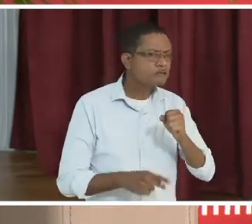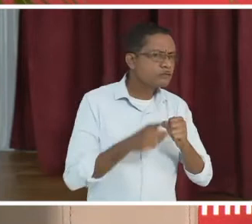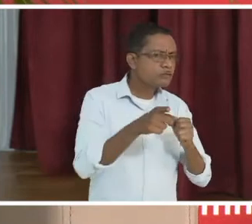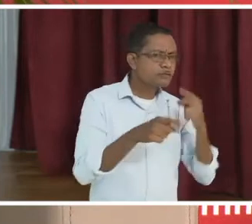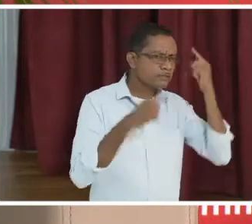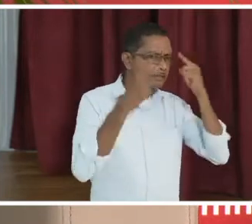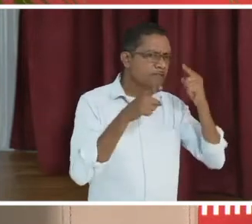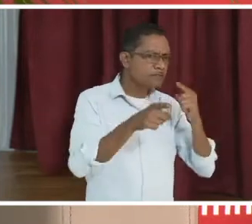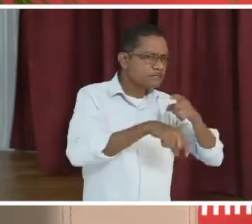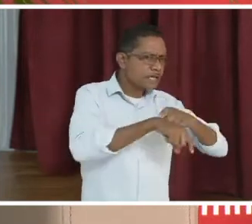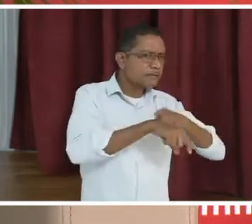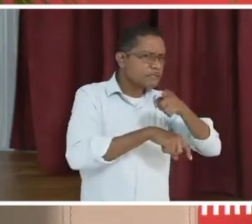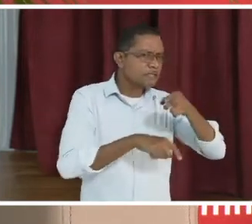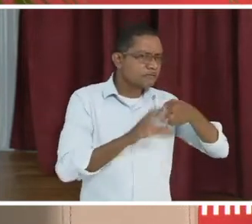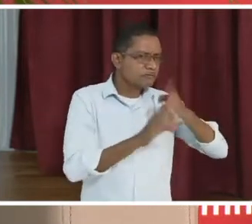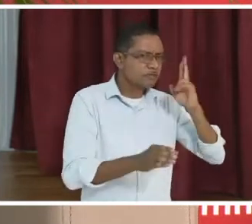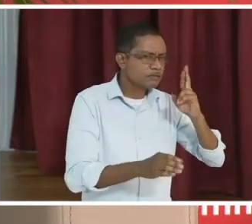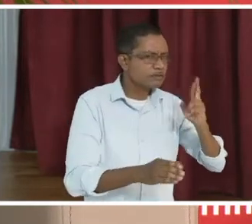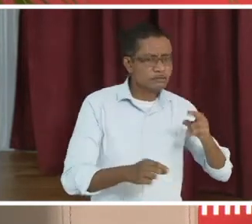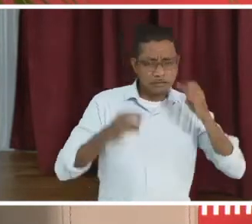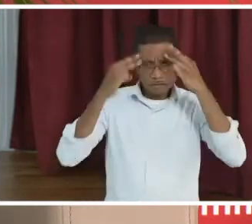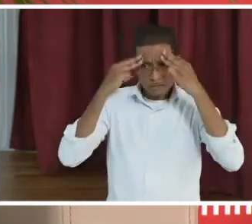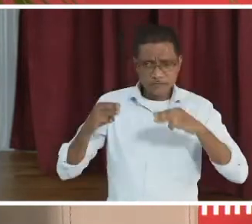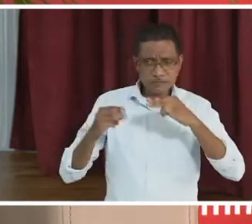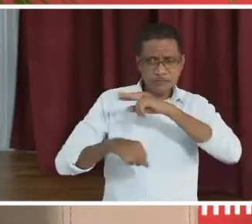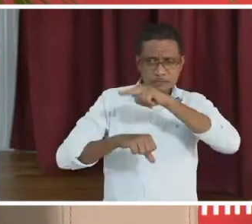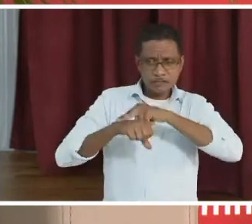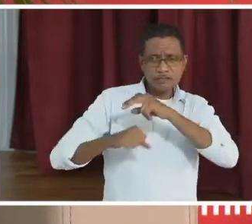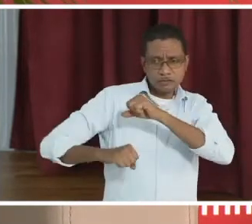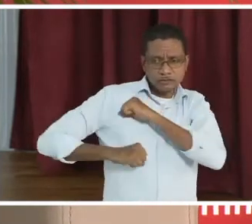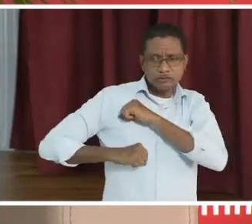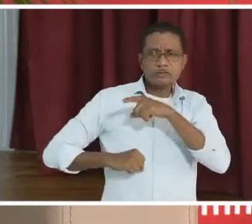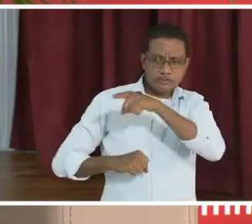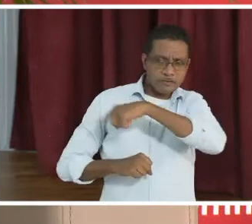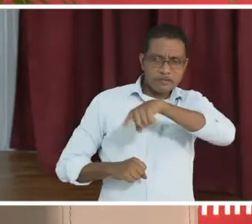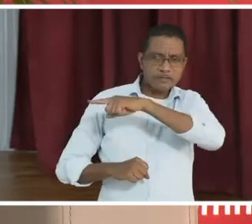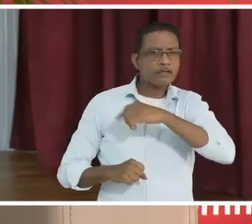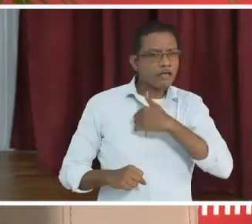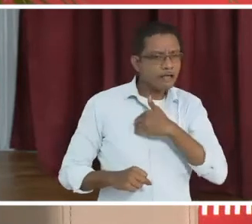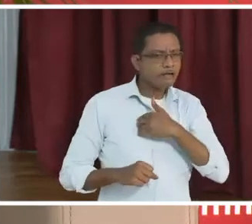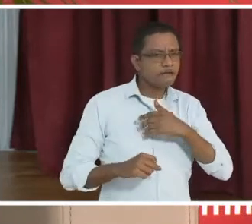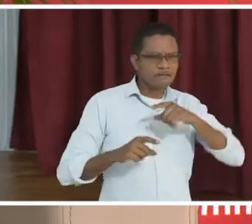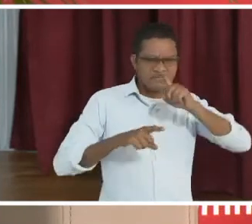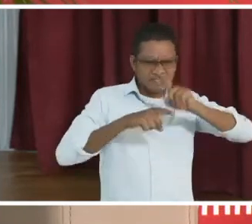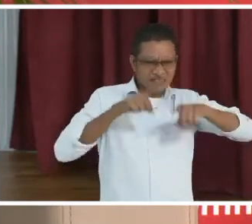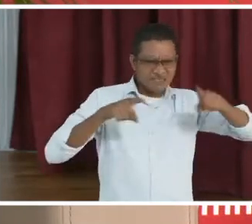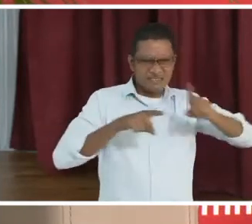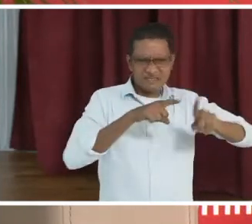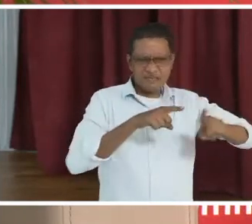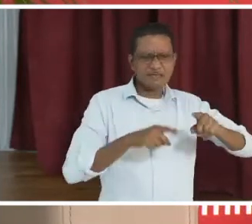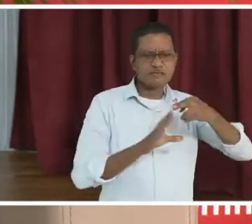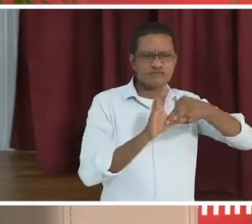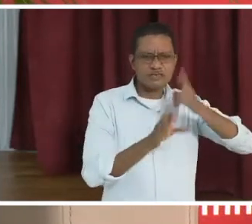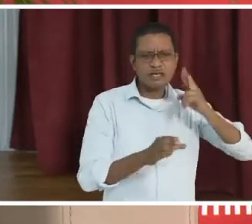company. So Ministry of National Security, they have varying retirement ages, 45, 47,